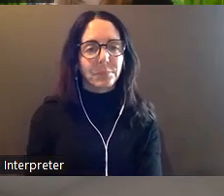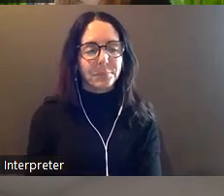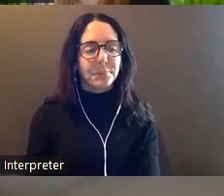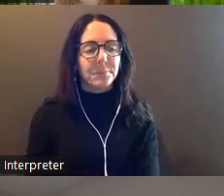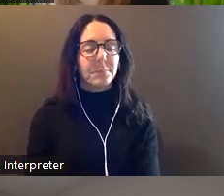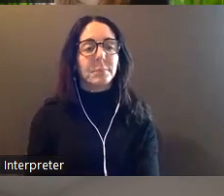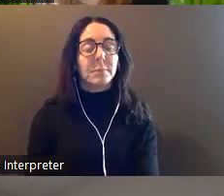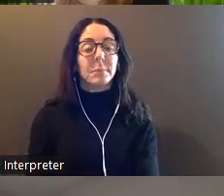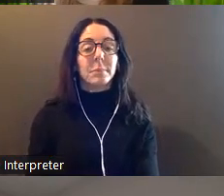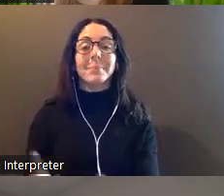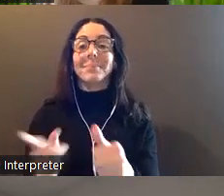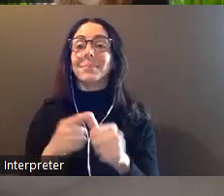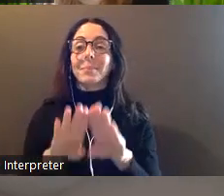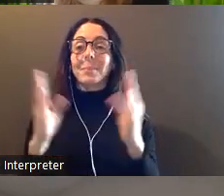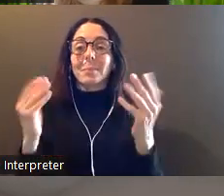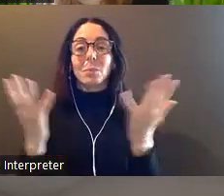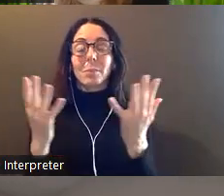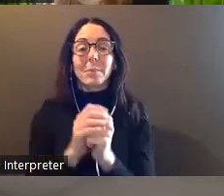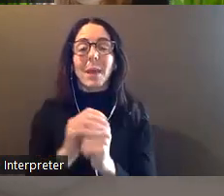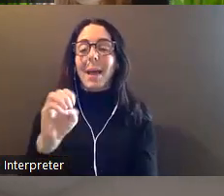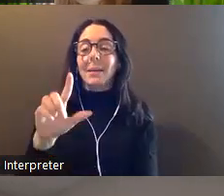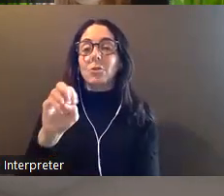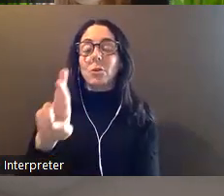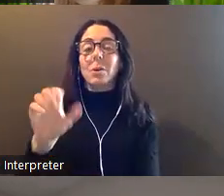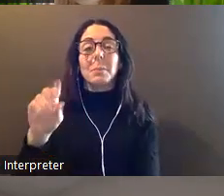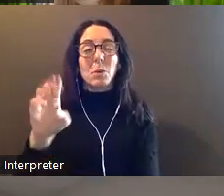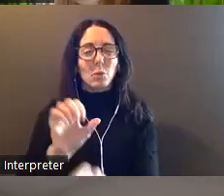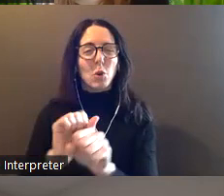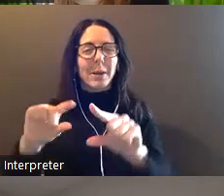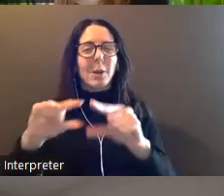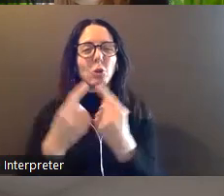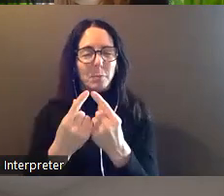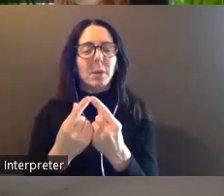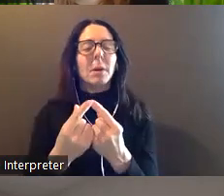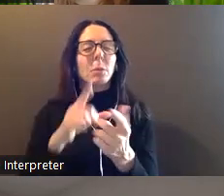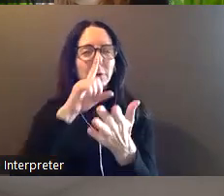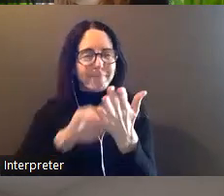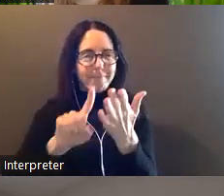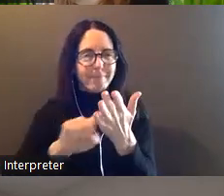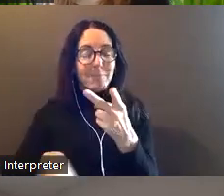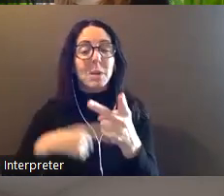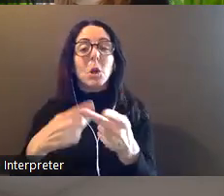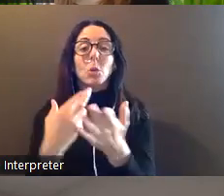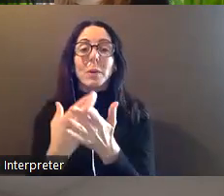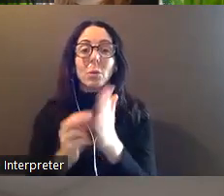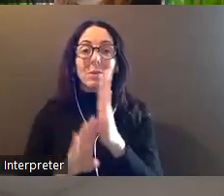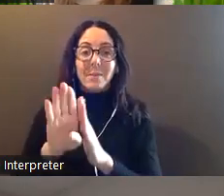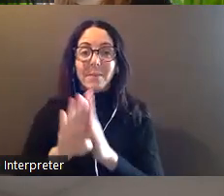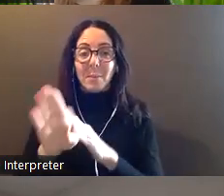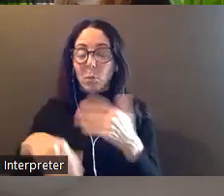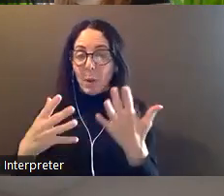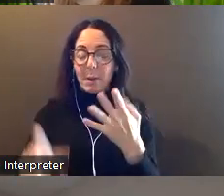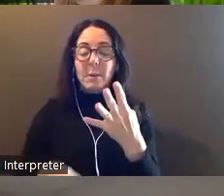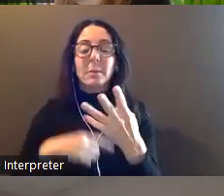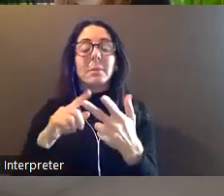We'll start off by reviewing the work of the Elder Abuse Working Group, the resources that we developed, and how we can